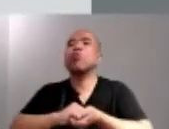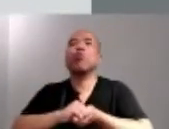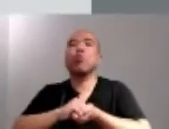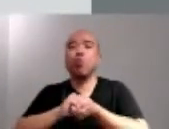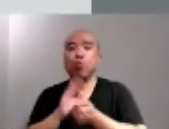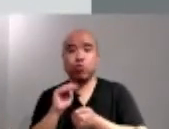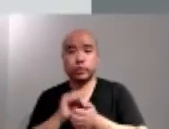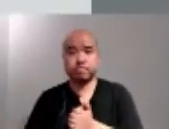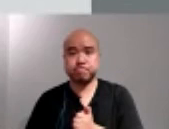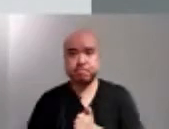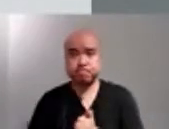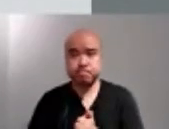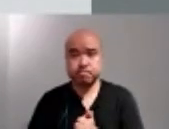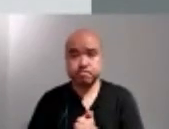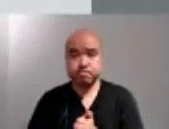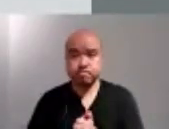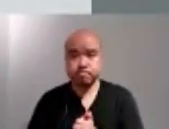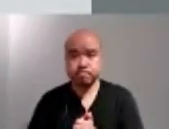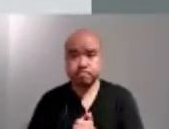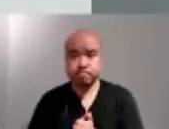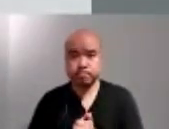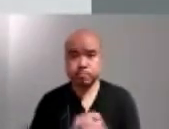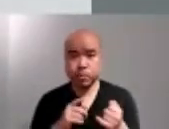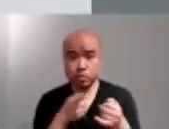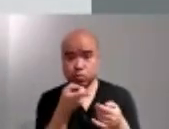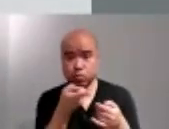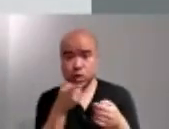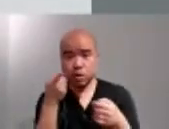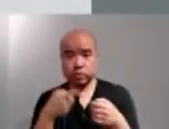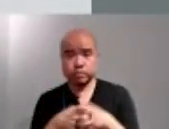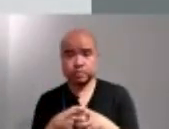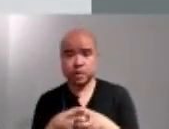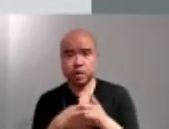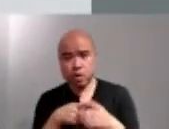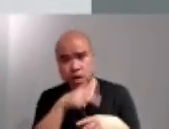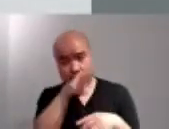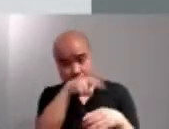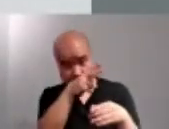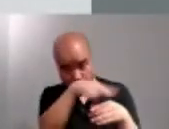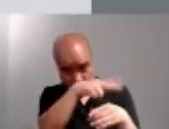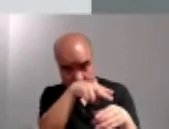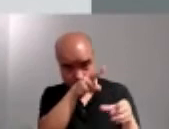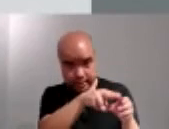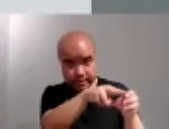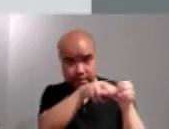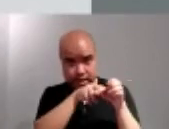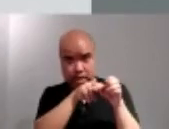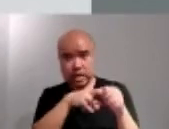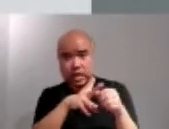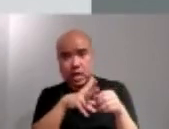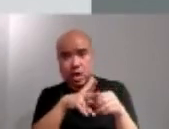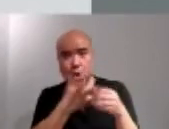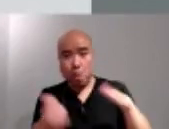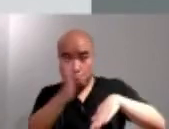And last one is recruiting and retaining the talent. To survive in the market,